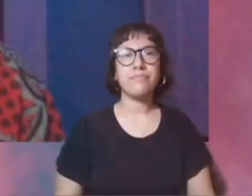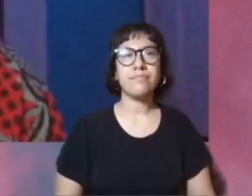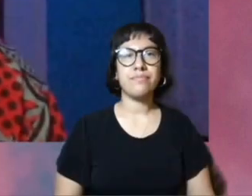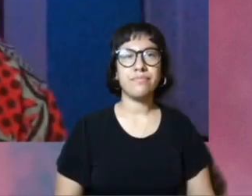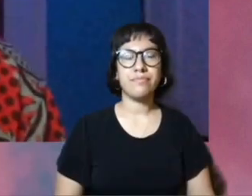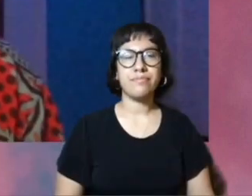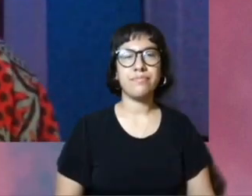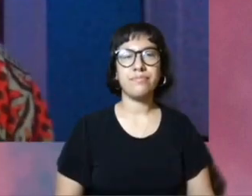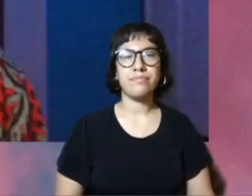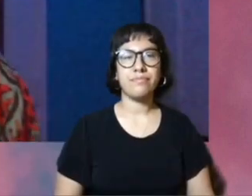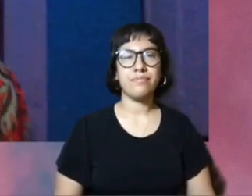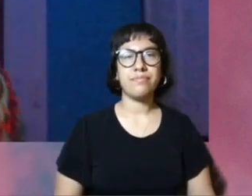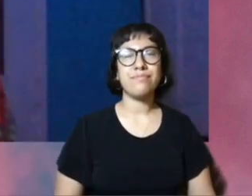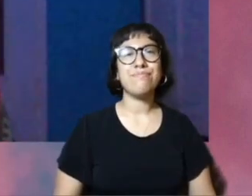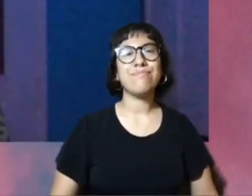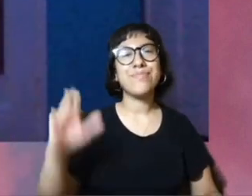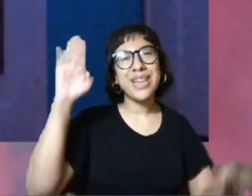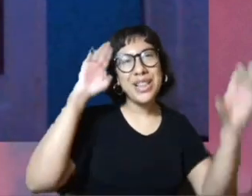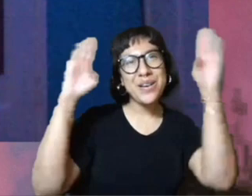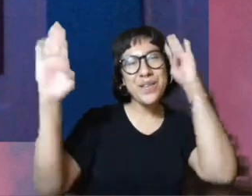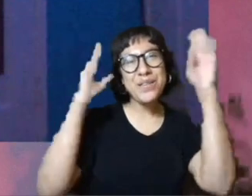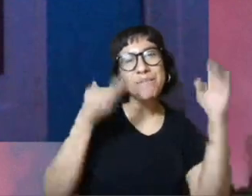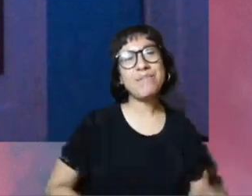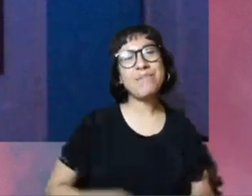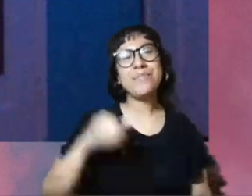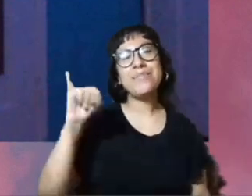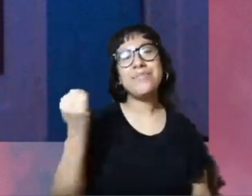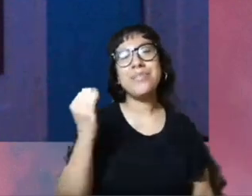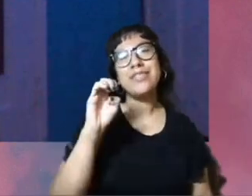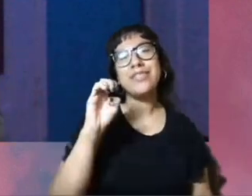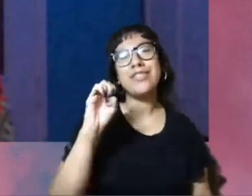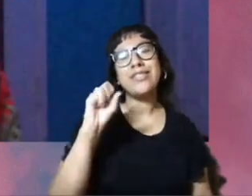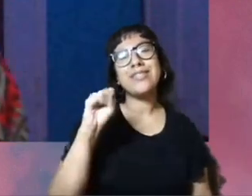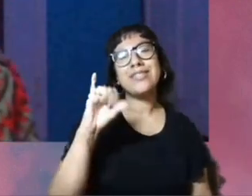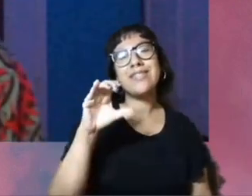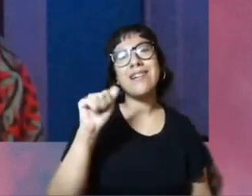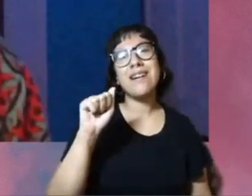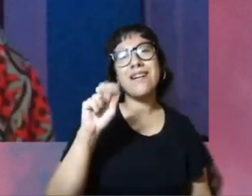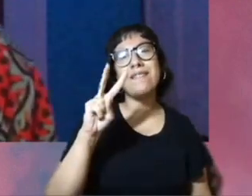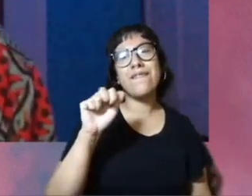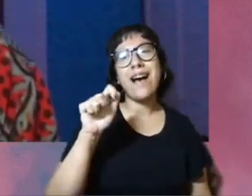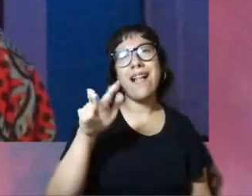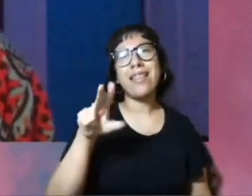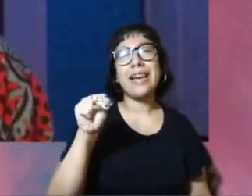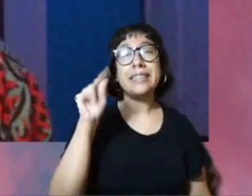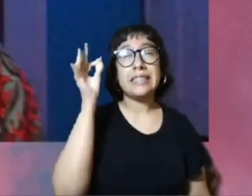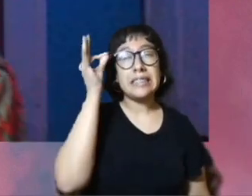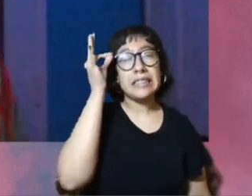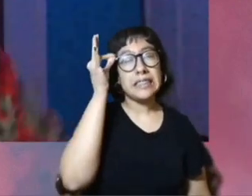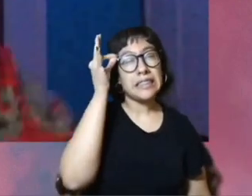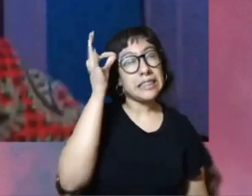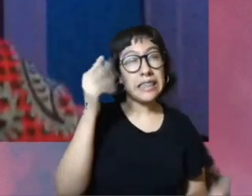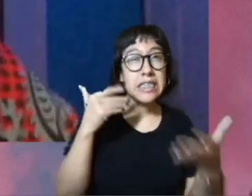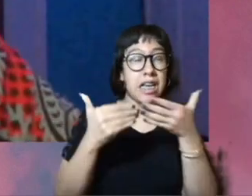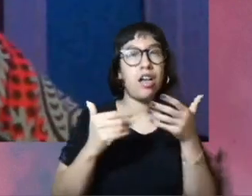no, it's too late to revive. Hello, hello, my name is Jessica Vallon, and this is my piece, On the Brink of the Third Act.